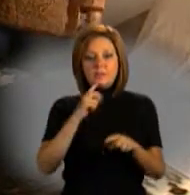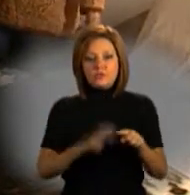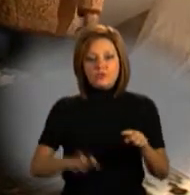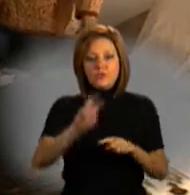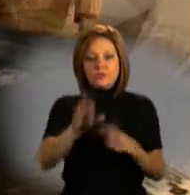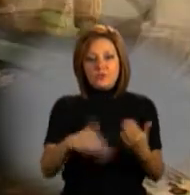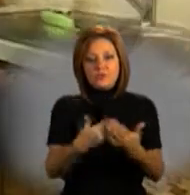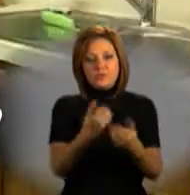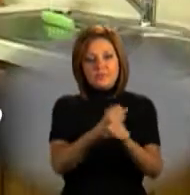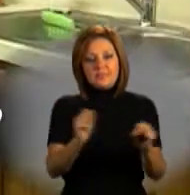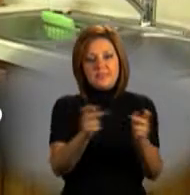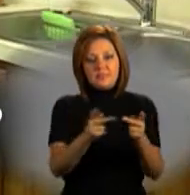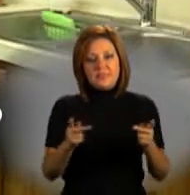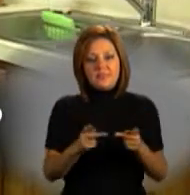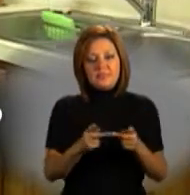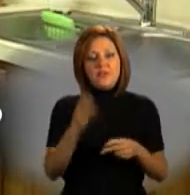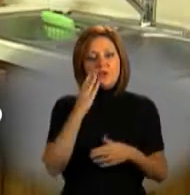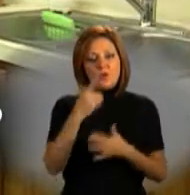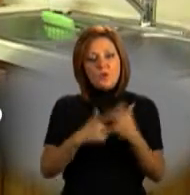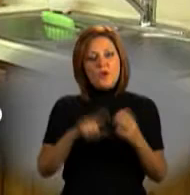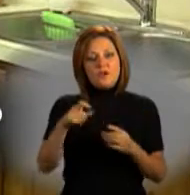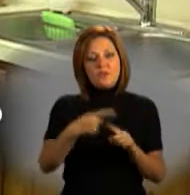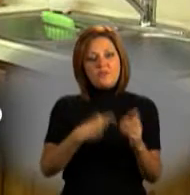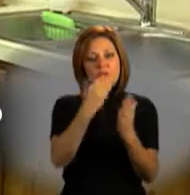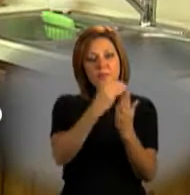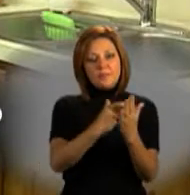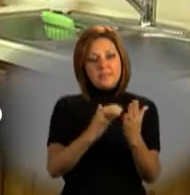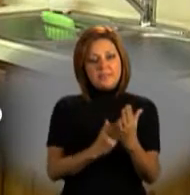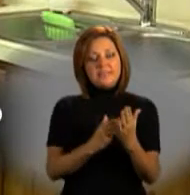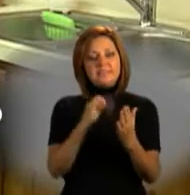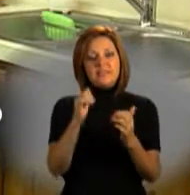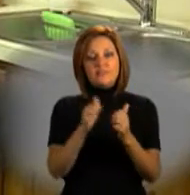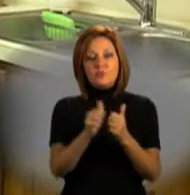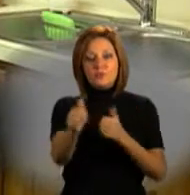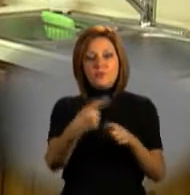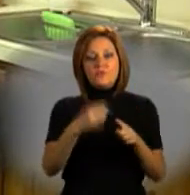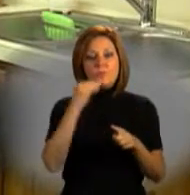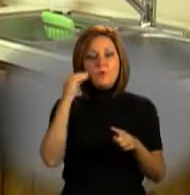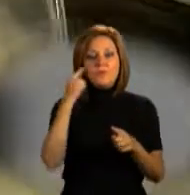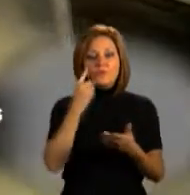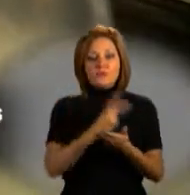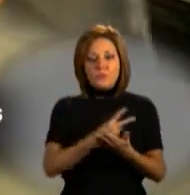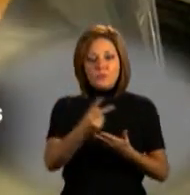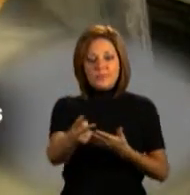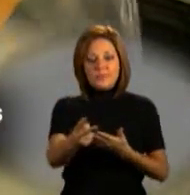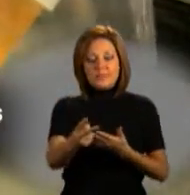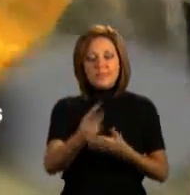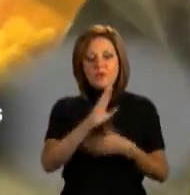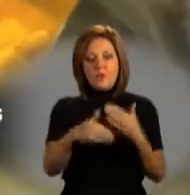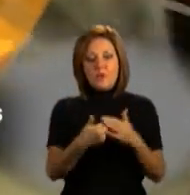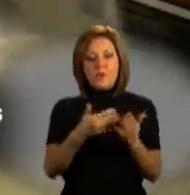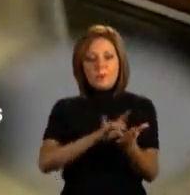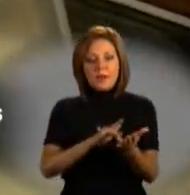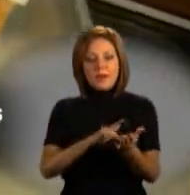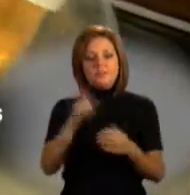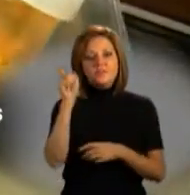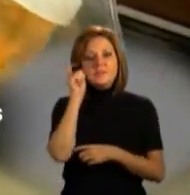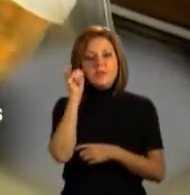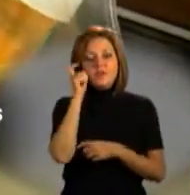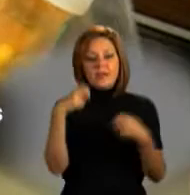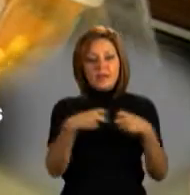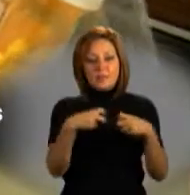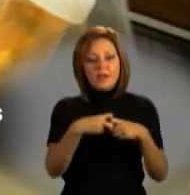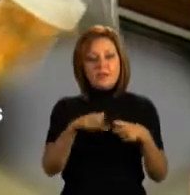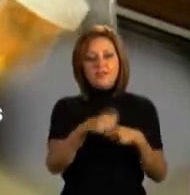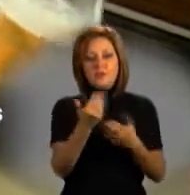get to safety. Know what you'll need from your list to be safely away from home for at least 2 weeks. Seal medications, hearing aid